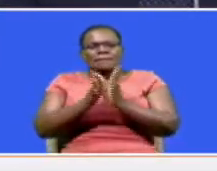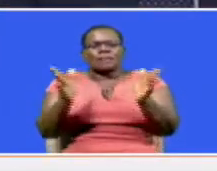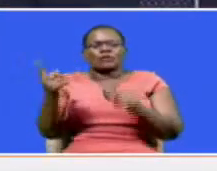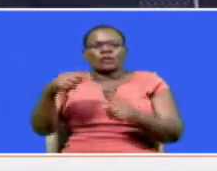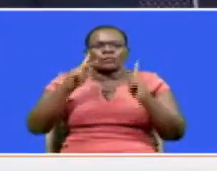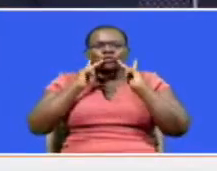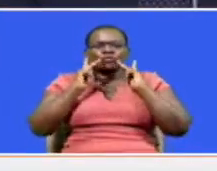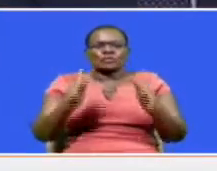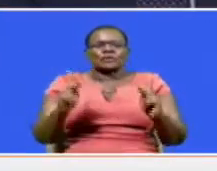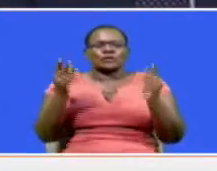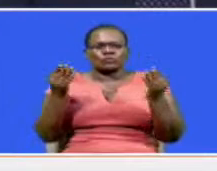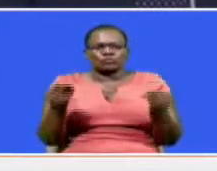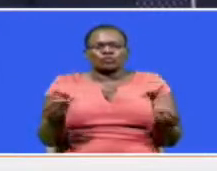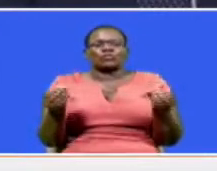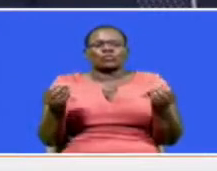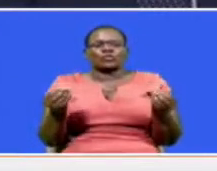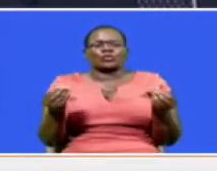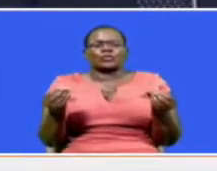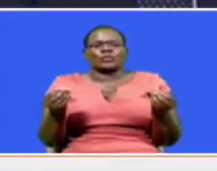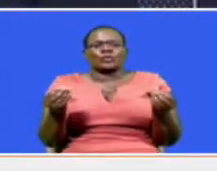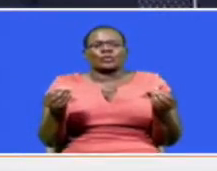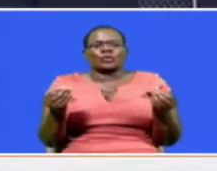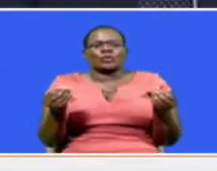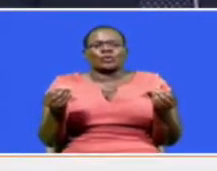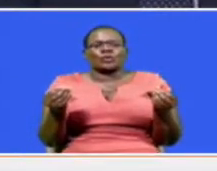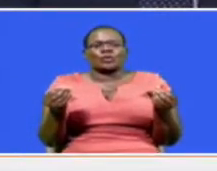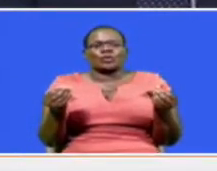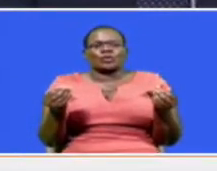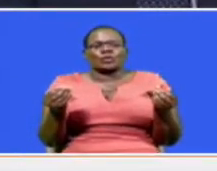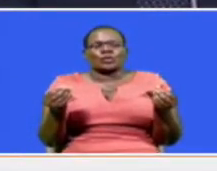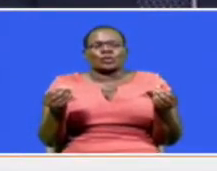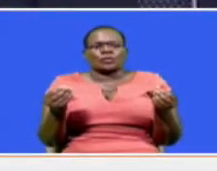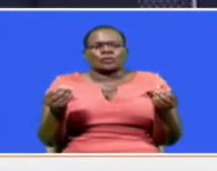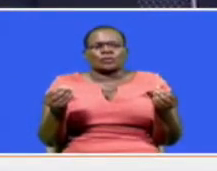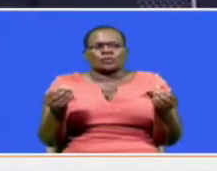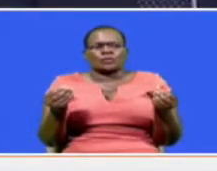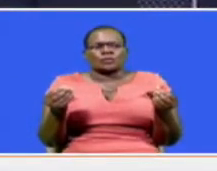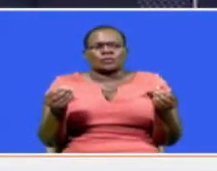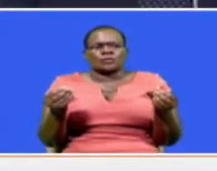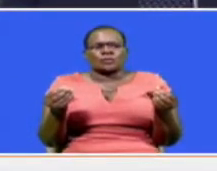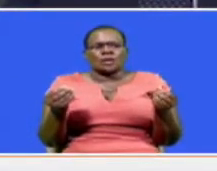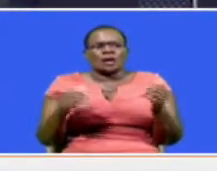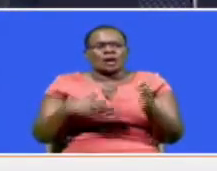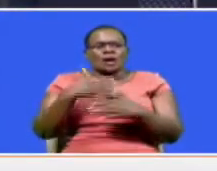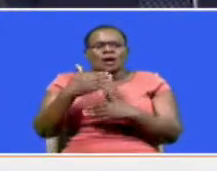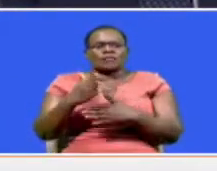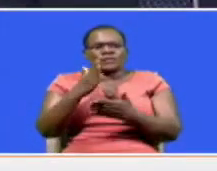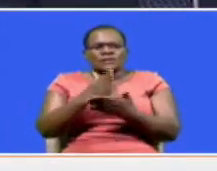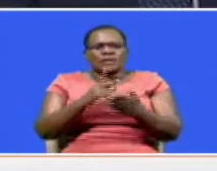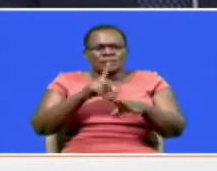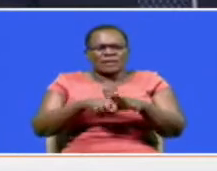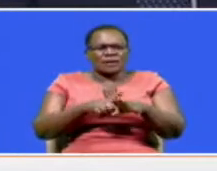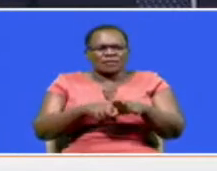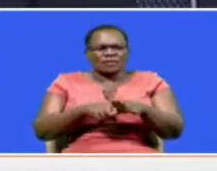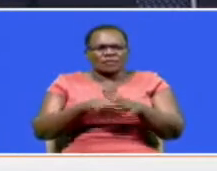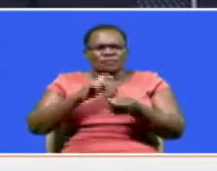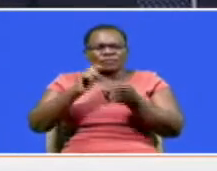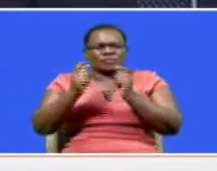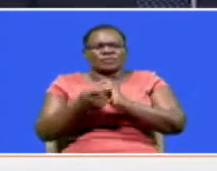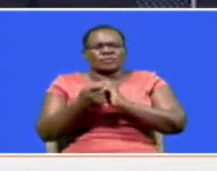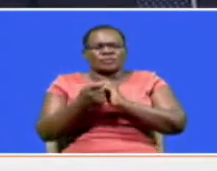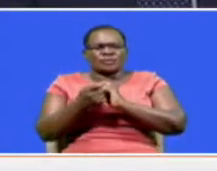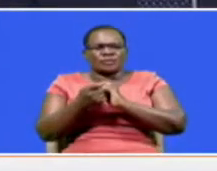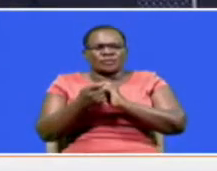a peaceful resolution so long as external actors are not involved in